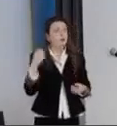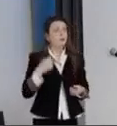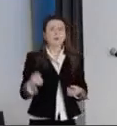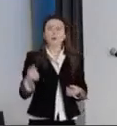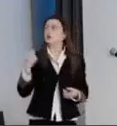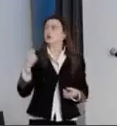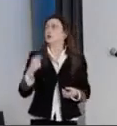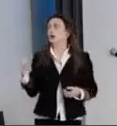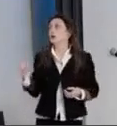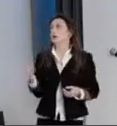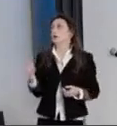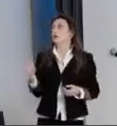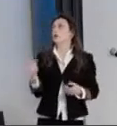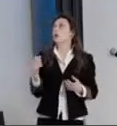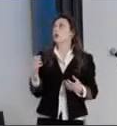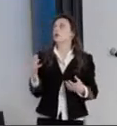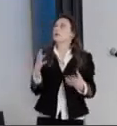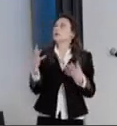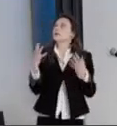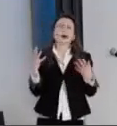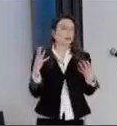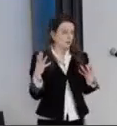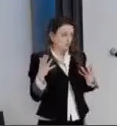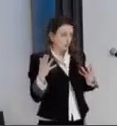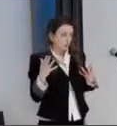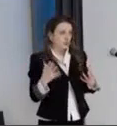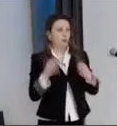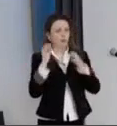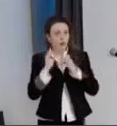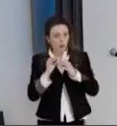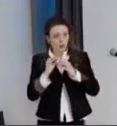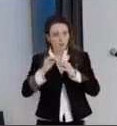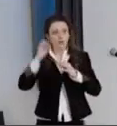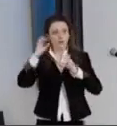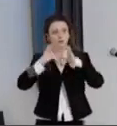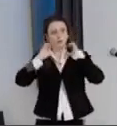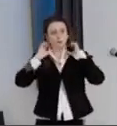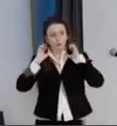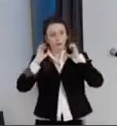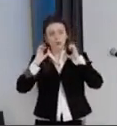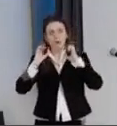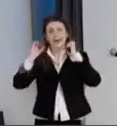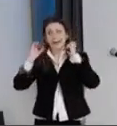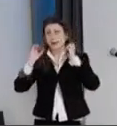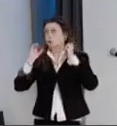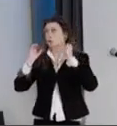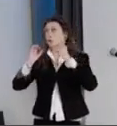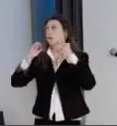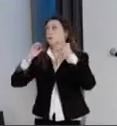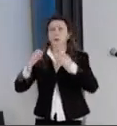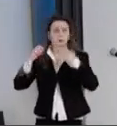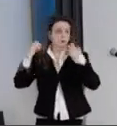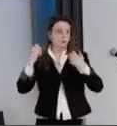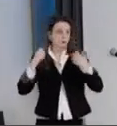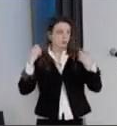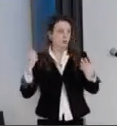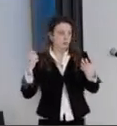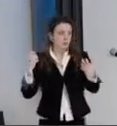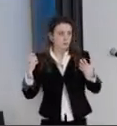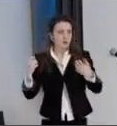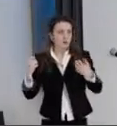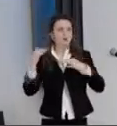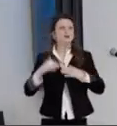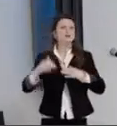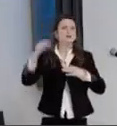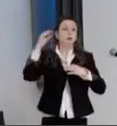But there is a further question to be asked here. What, you know, does it matter that we know that these components are actual pheasant